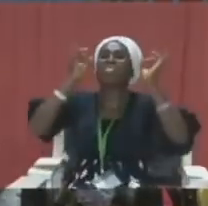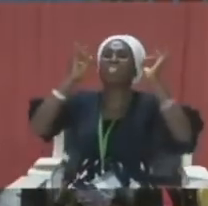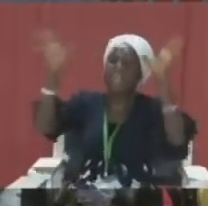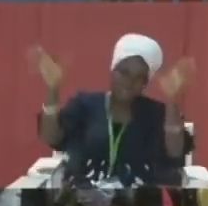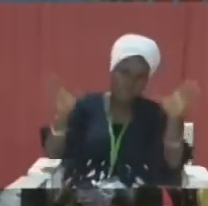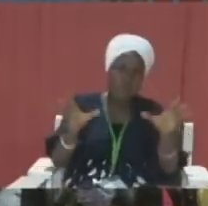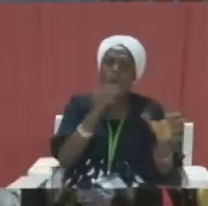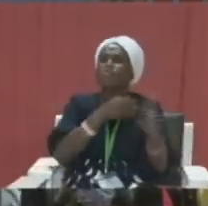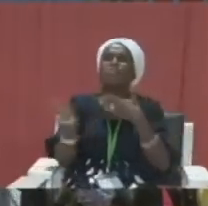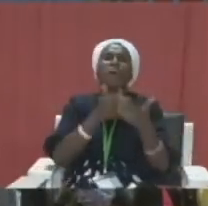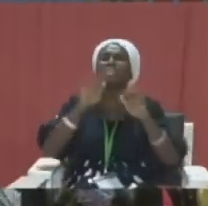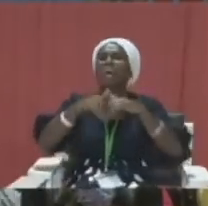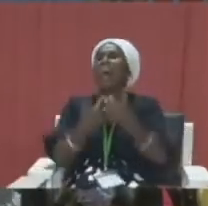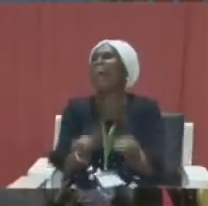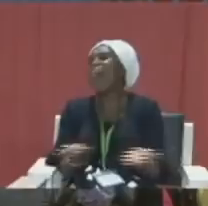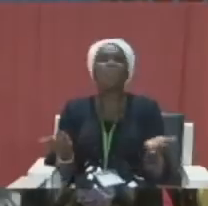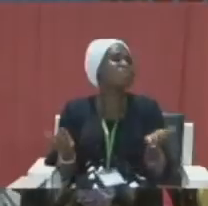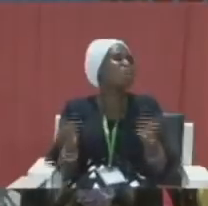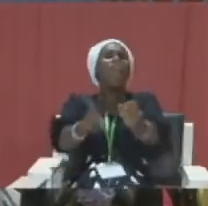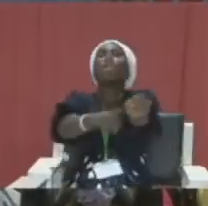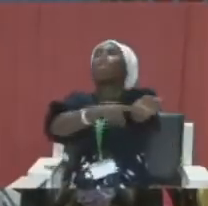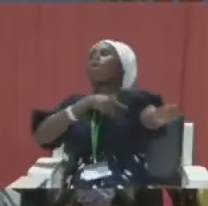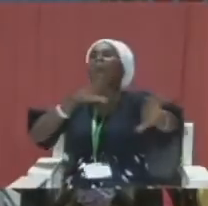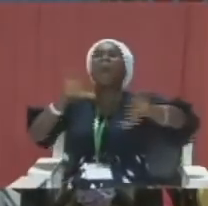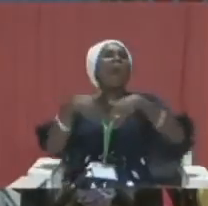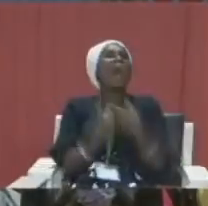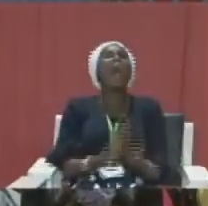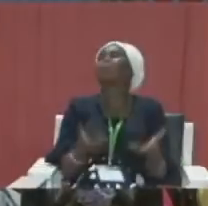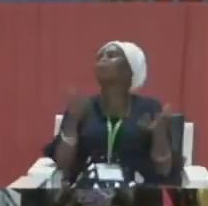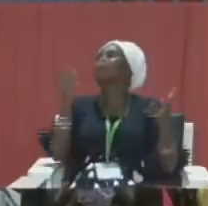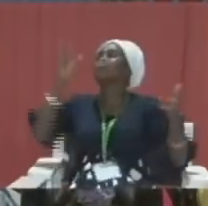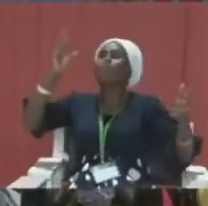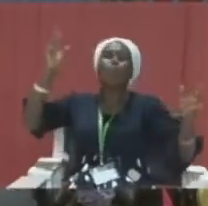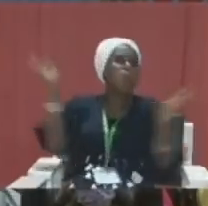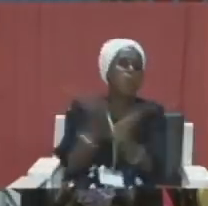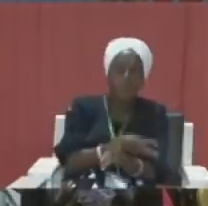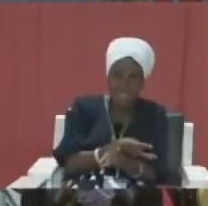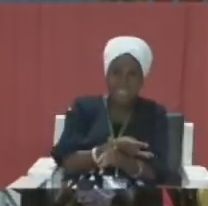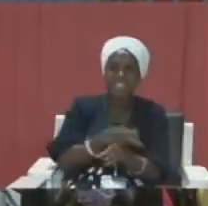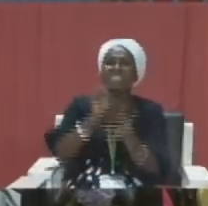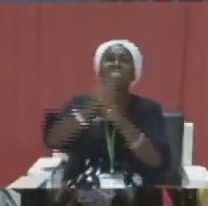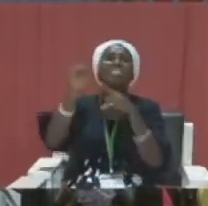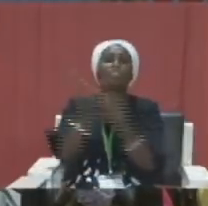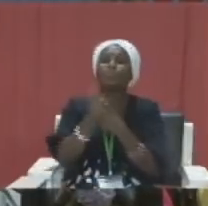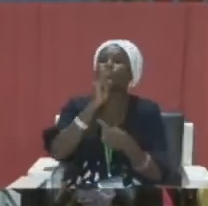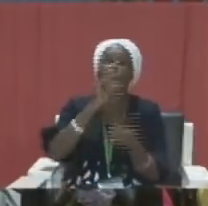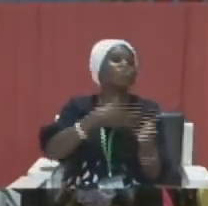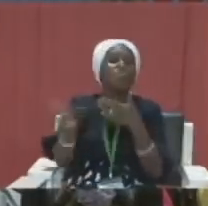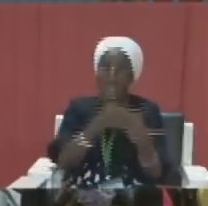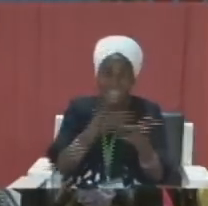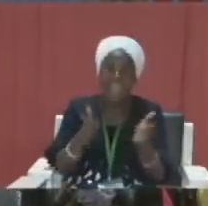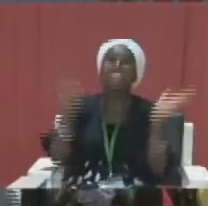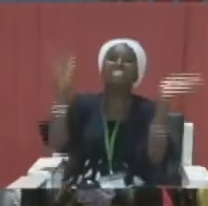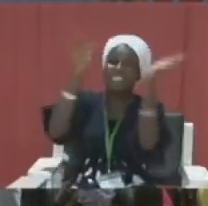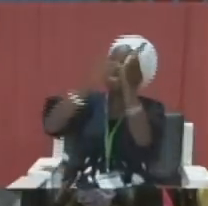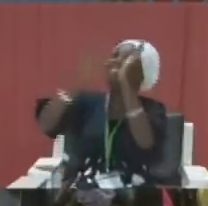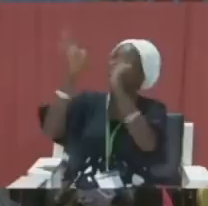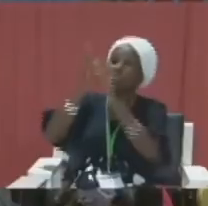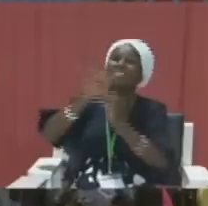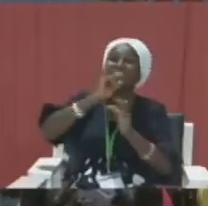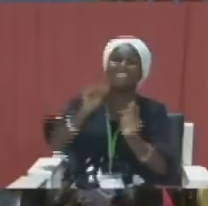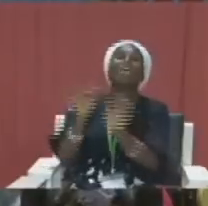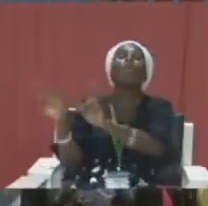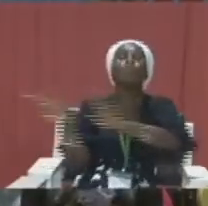how long, no matter the situation, Jesus is ready to pay your price.